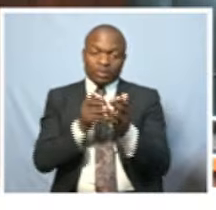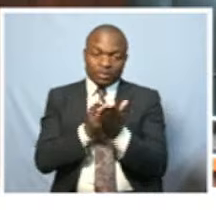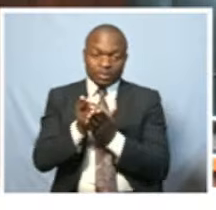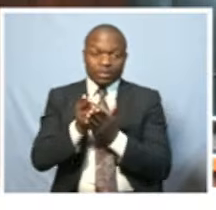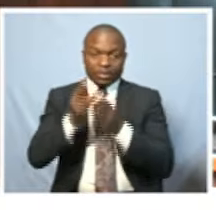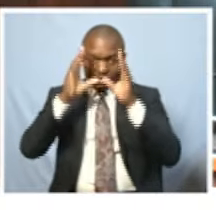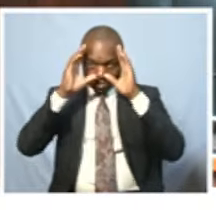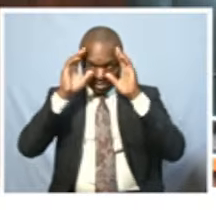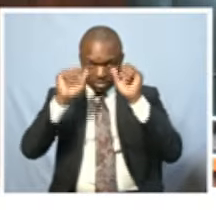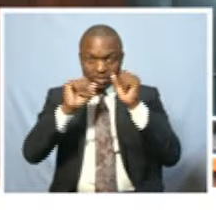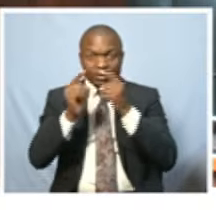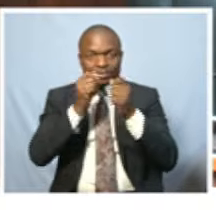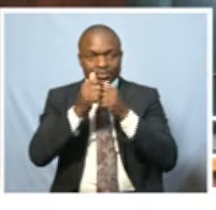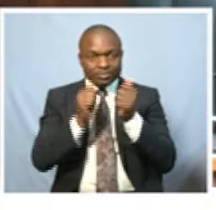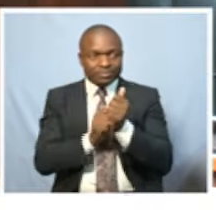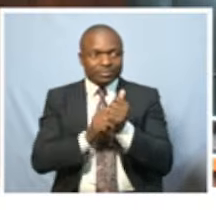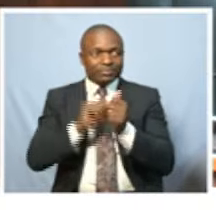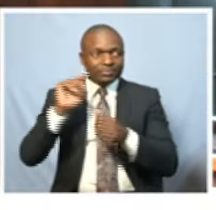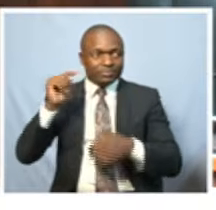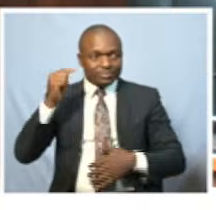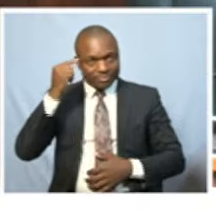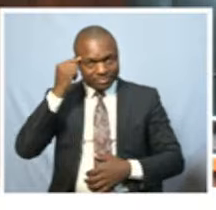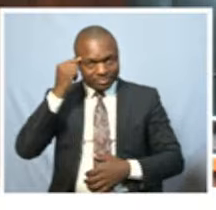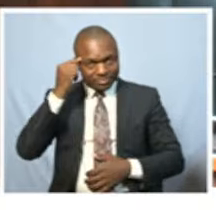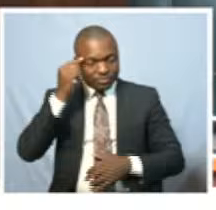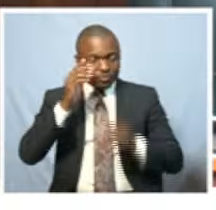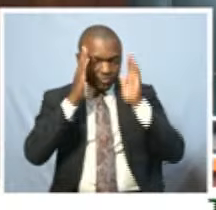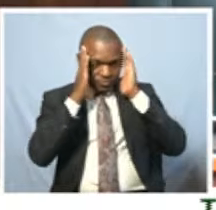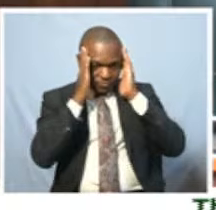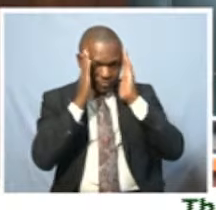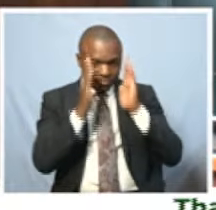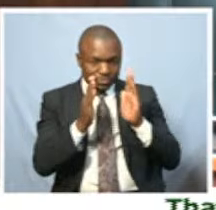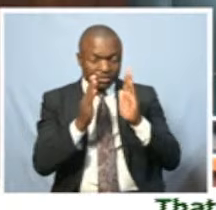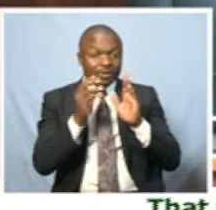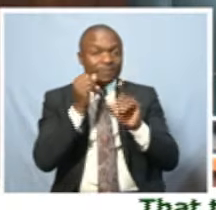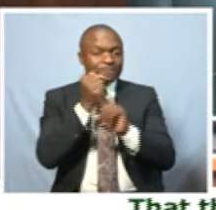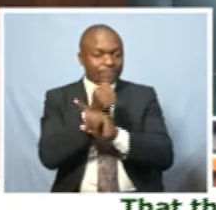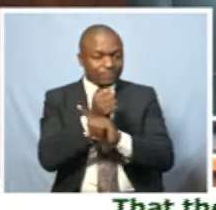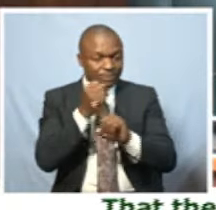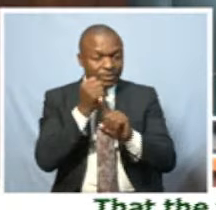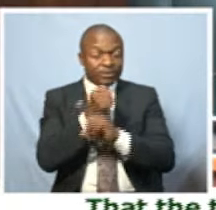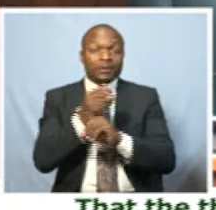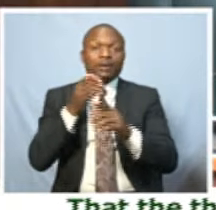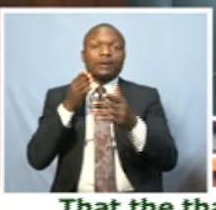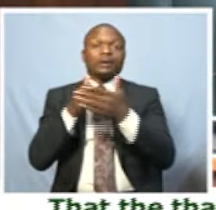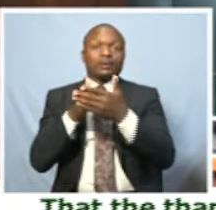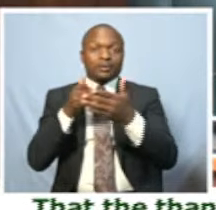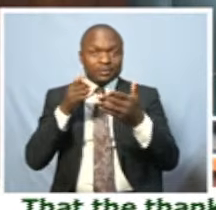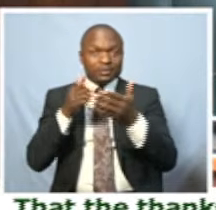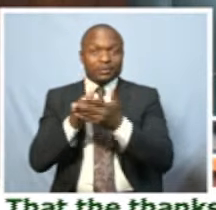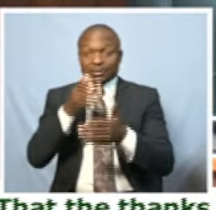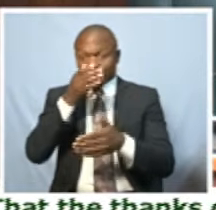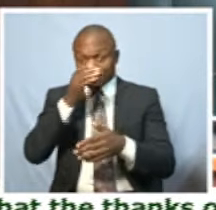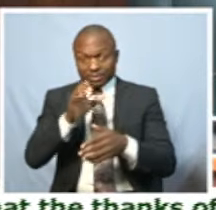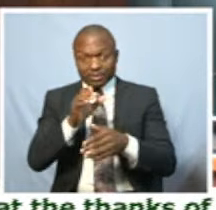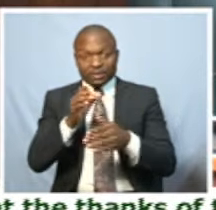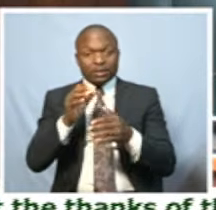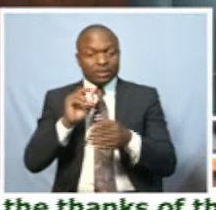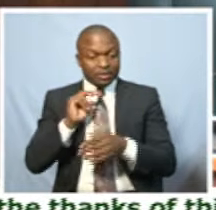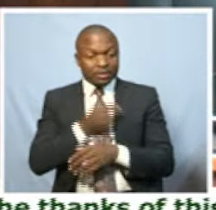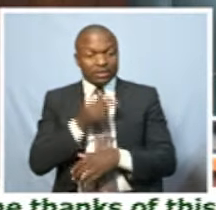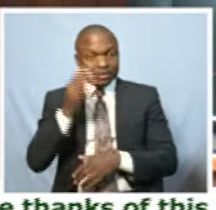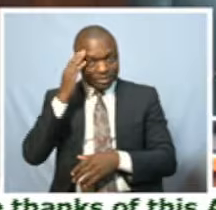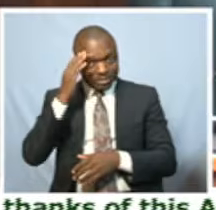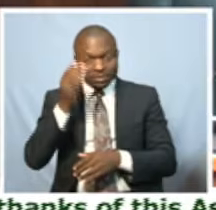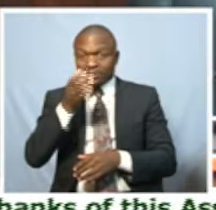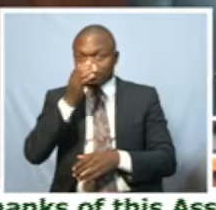The President reaffirmed government's firm stance in the fight against corruption. As we all know,